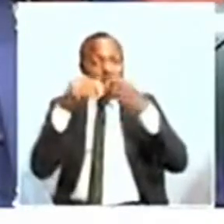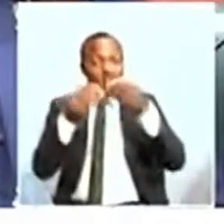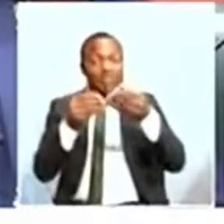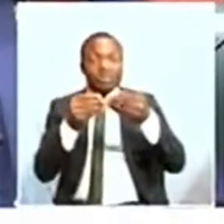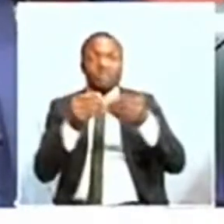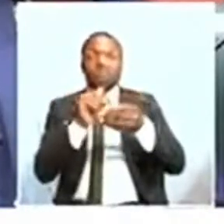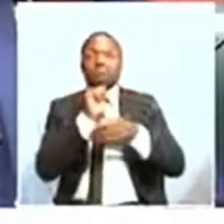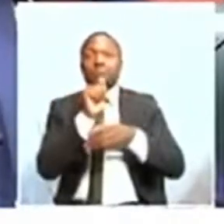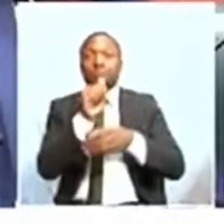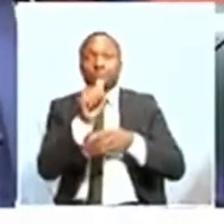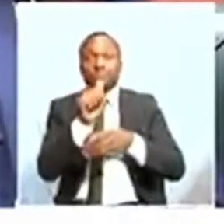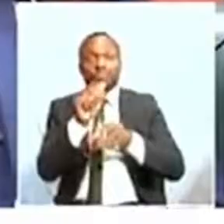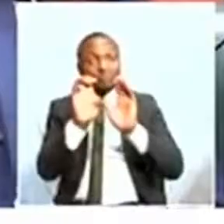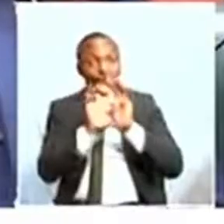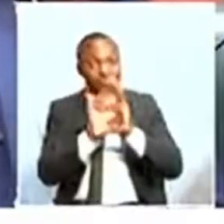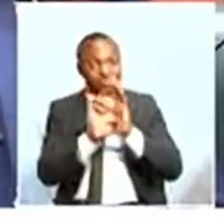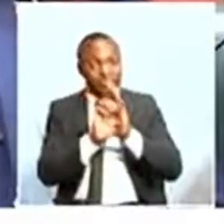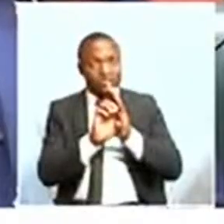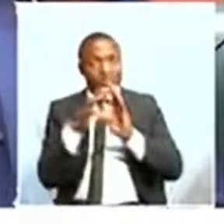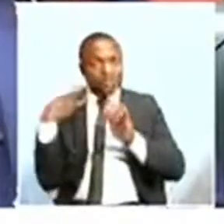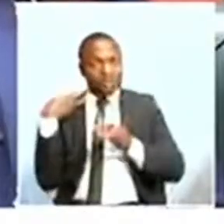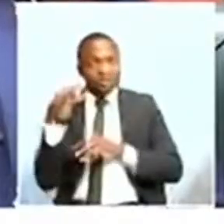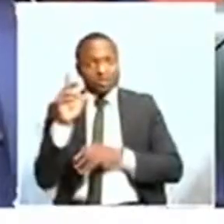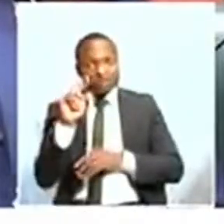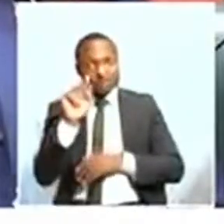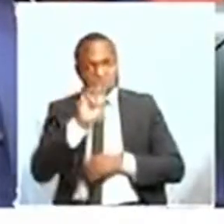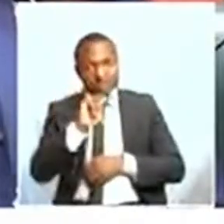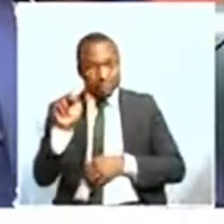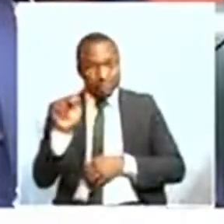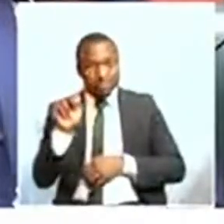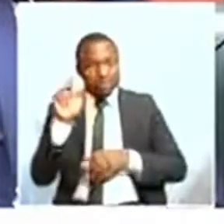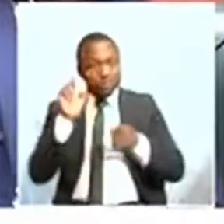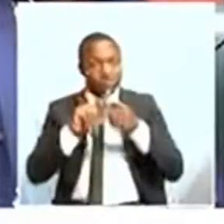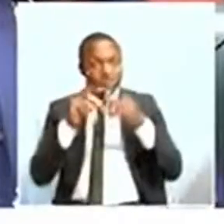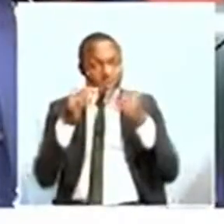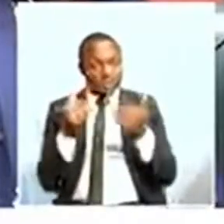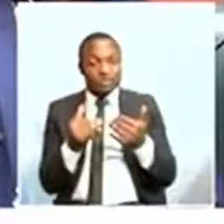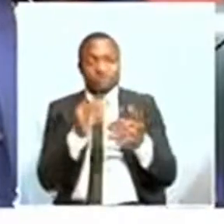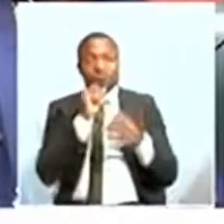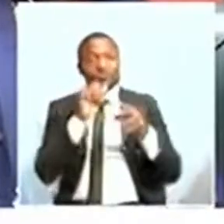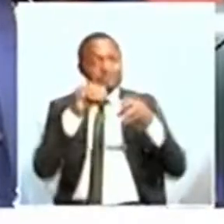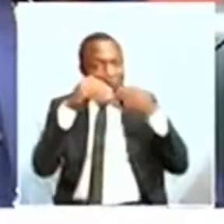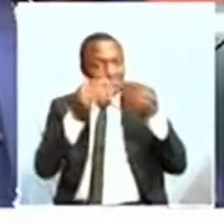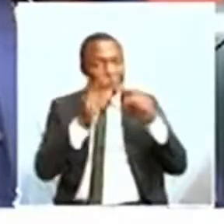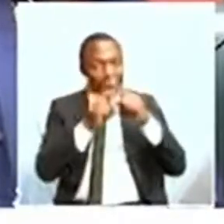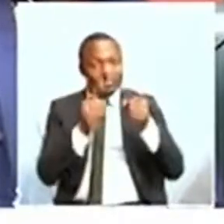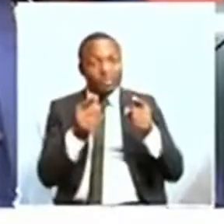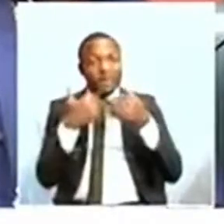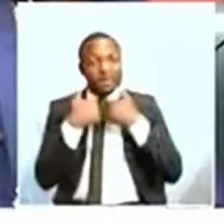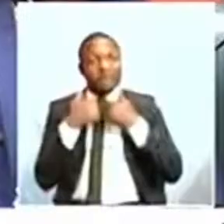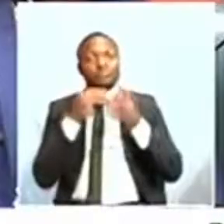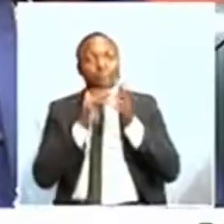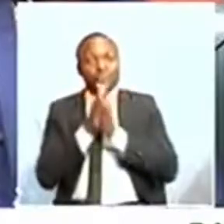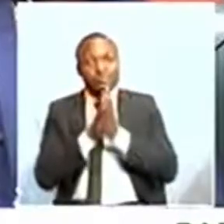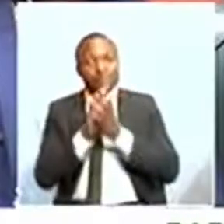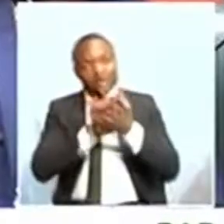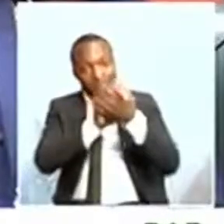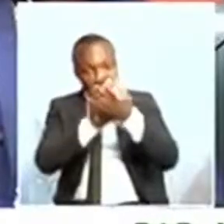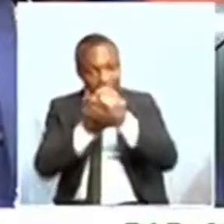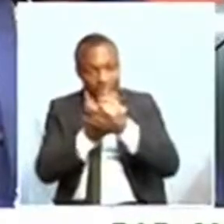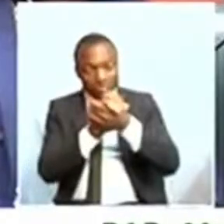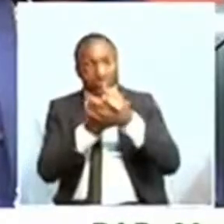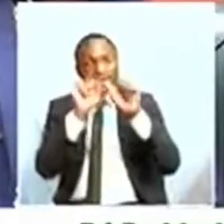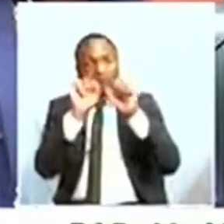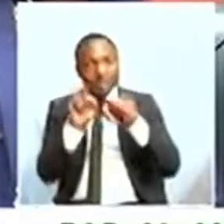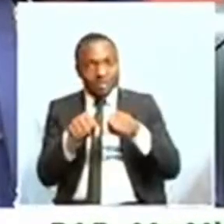yet. For example, he applied in 2022. Up to now, he hasn't been given, but you have interest as a cooperative so that